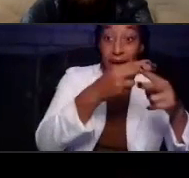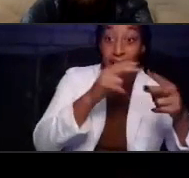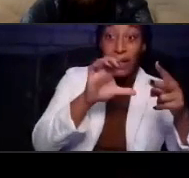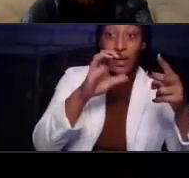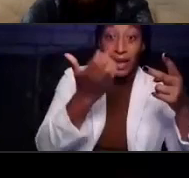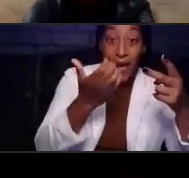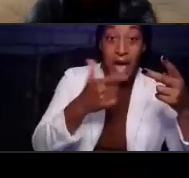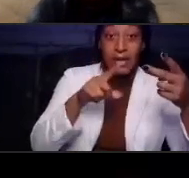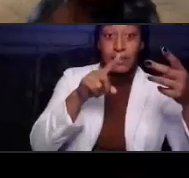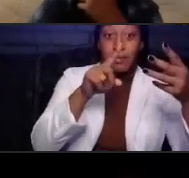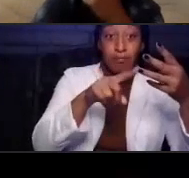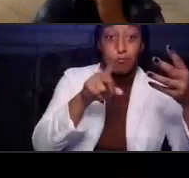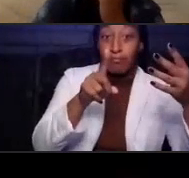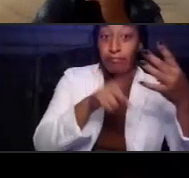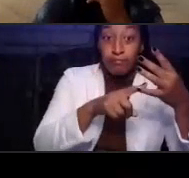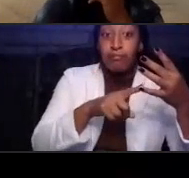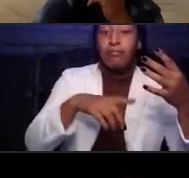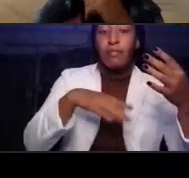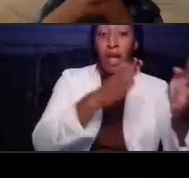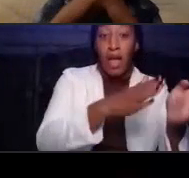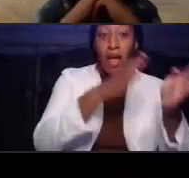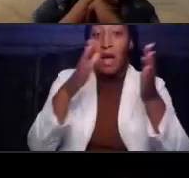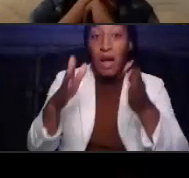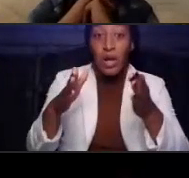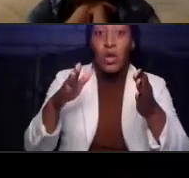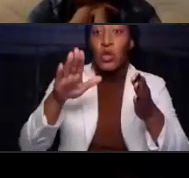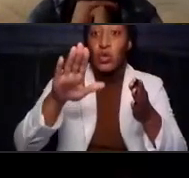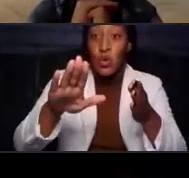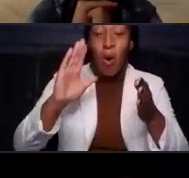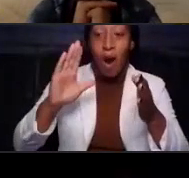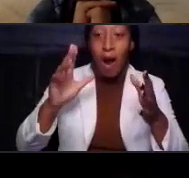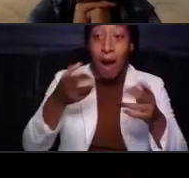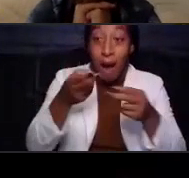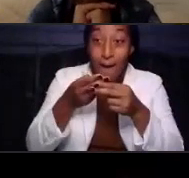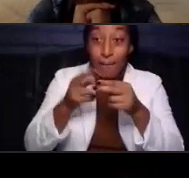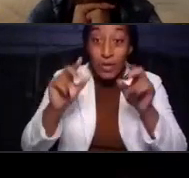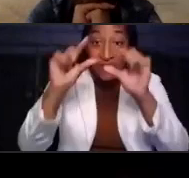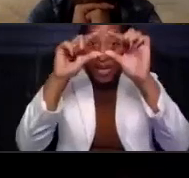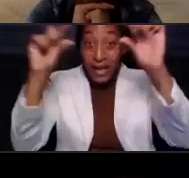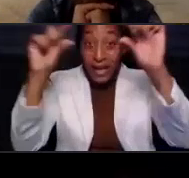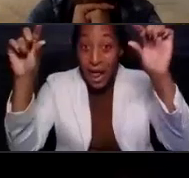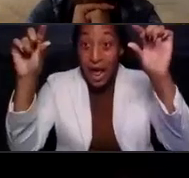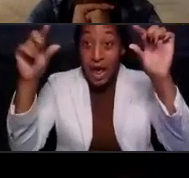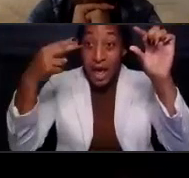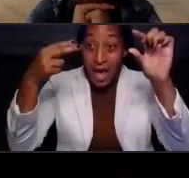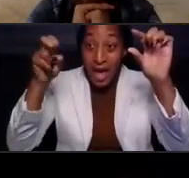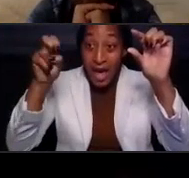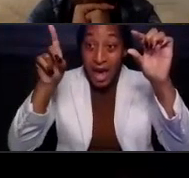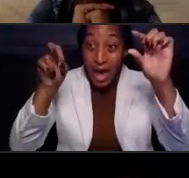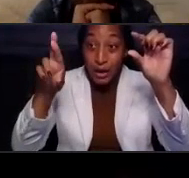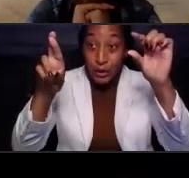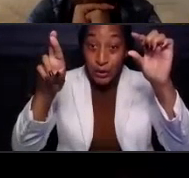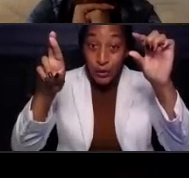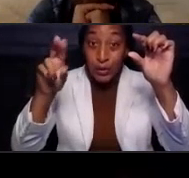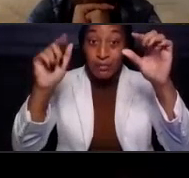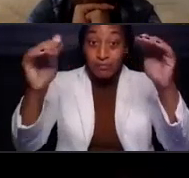the page count. When you start your first sentence, that starts the page count. So you need about 4 to 5